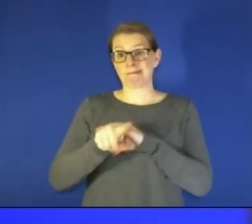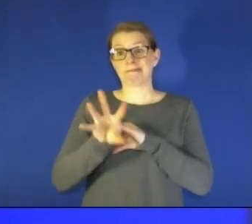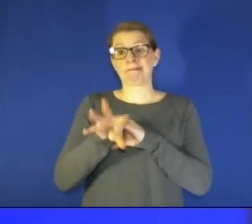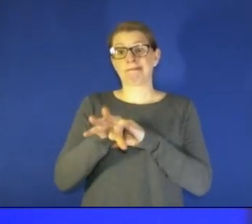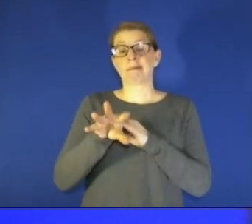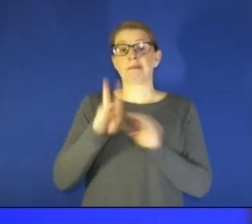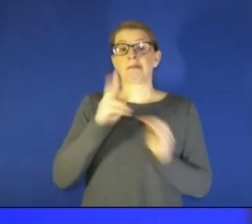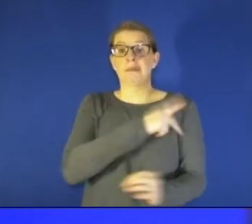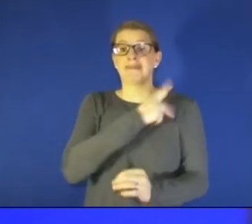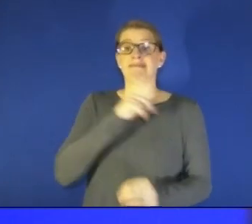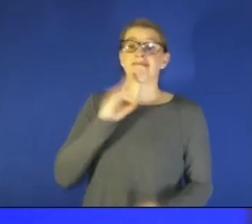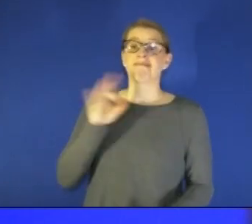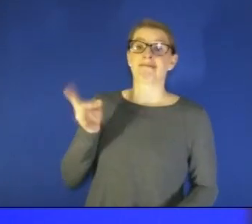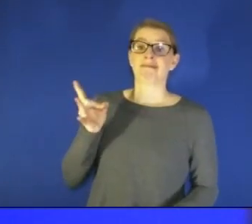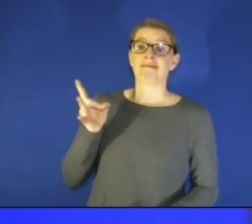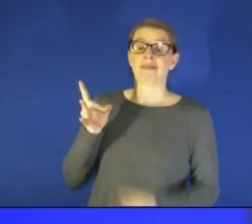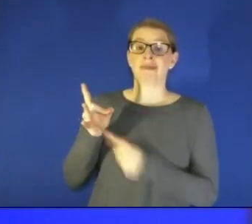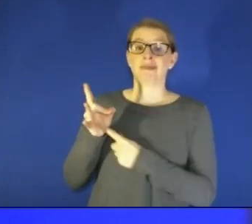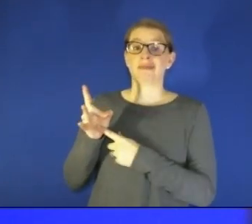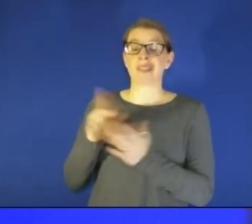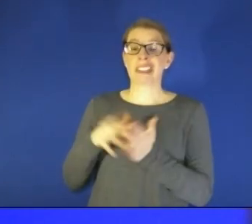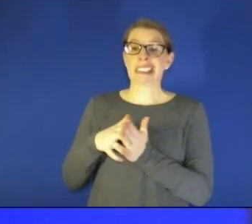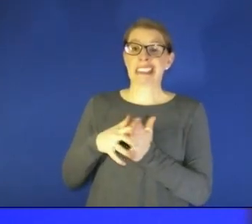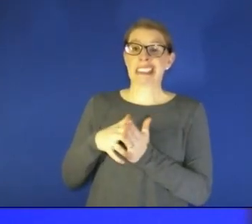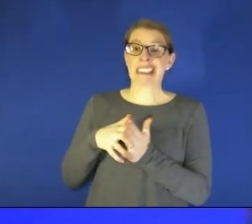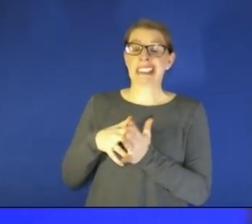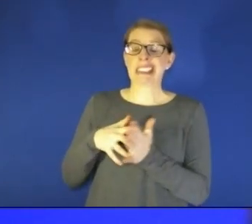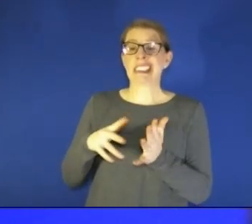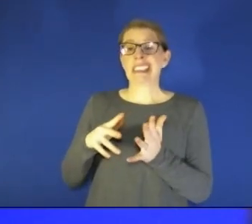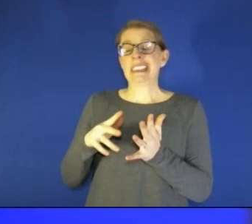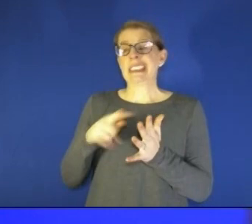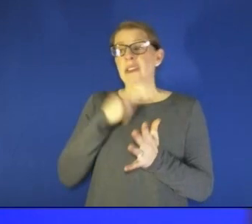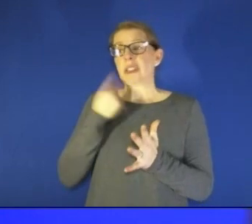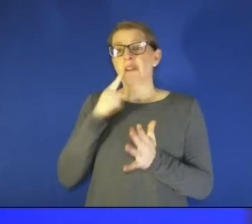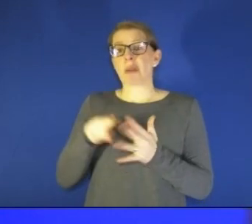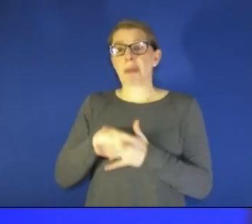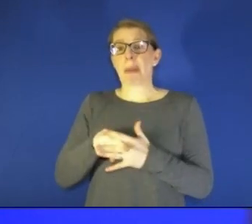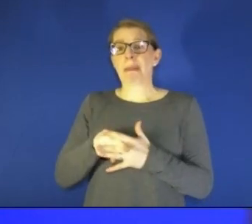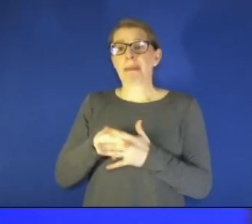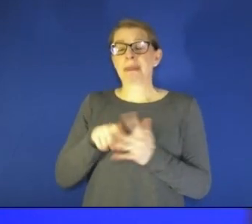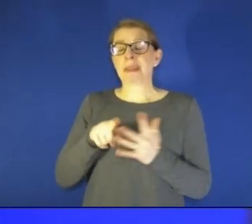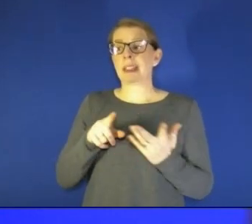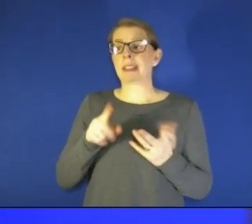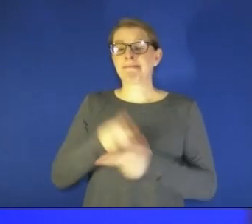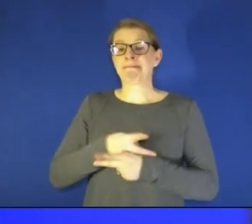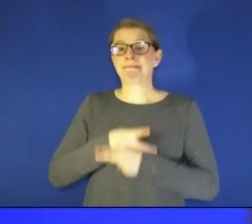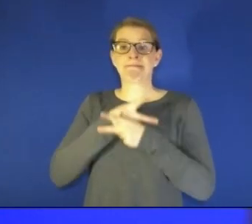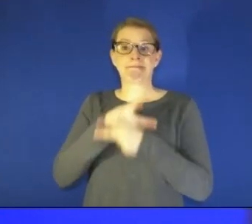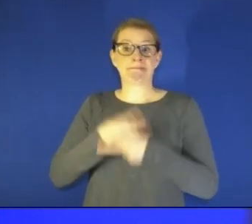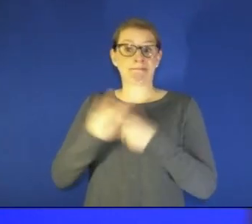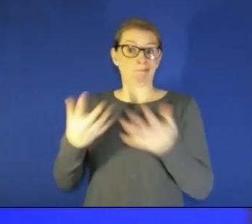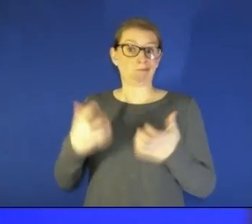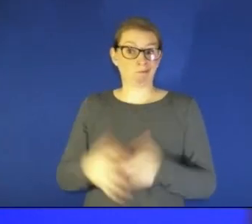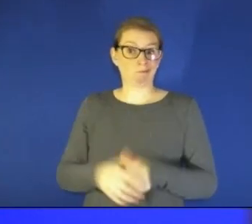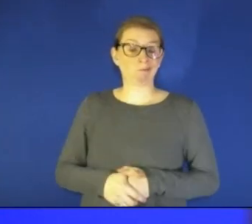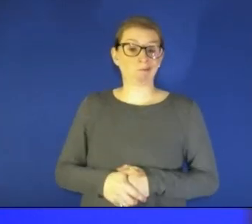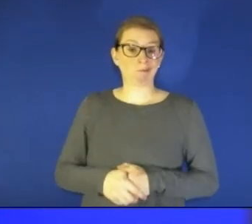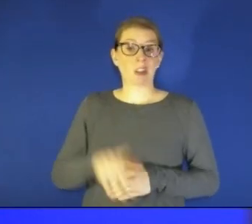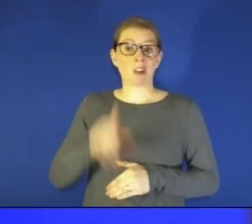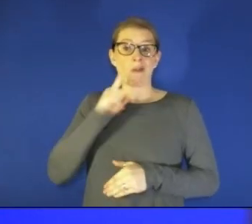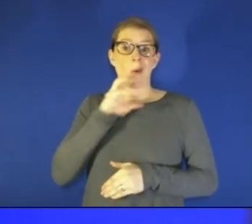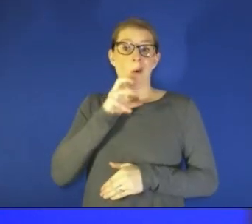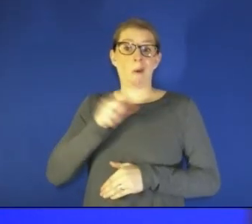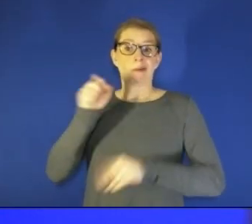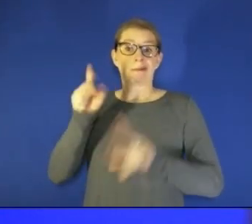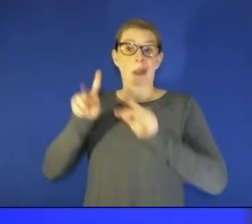and their colon might be a little bit more friable and risk of perforation and things like that. And so you want to be cautious in the elderly. But the thing